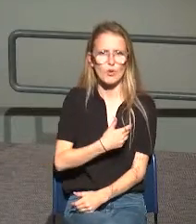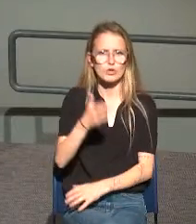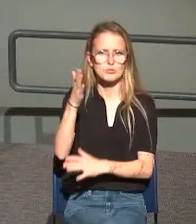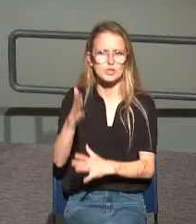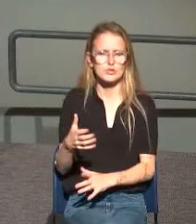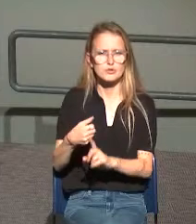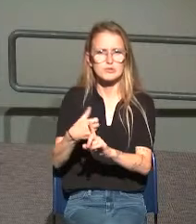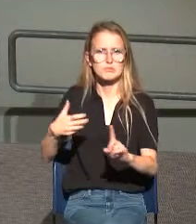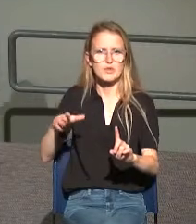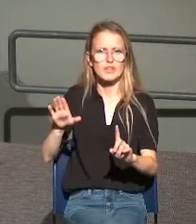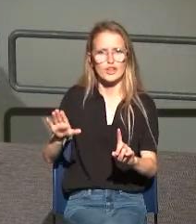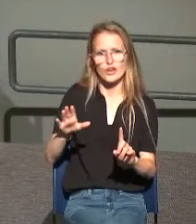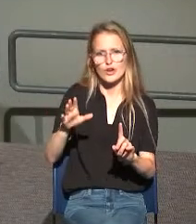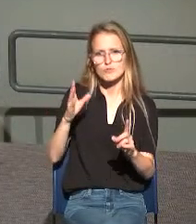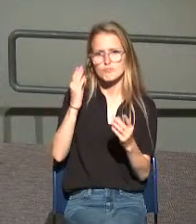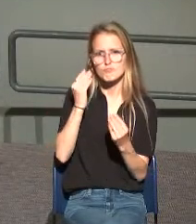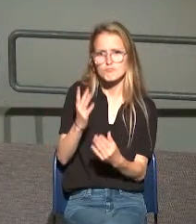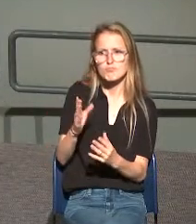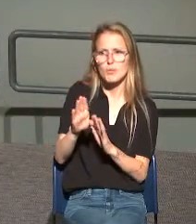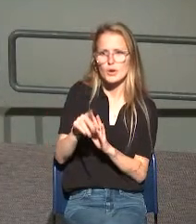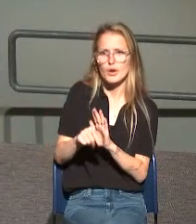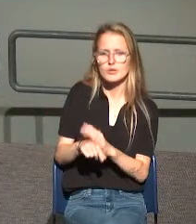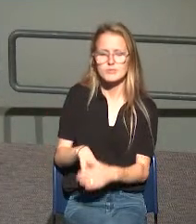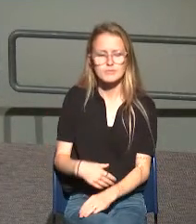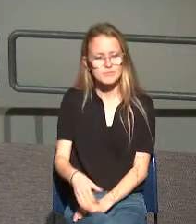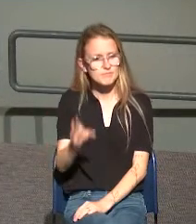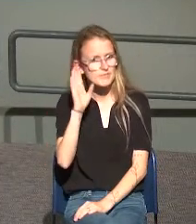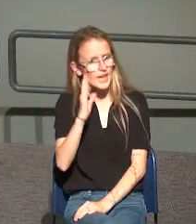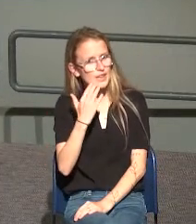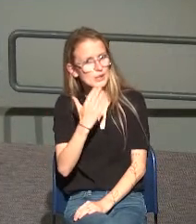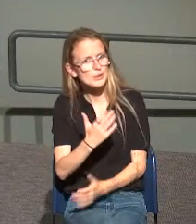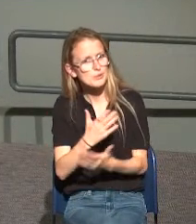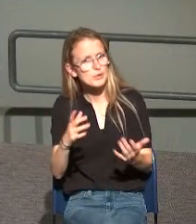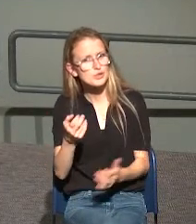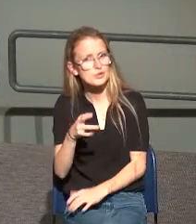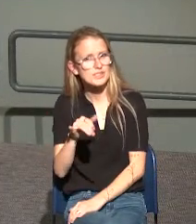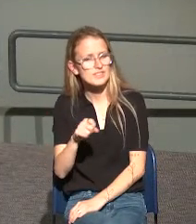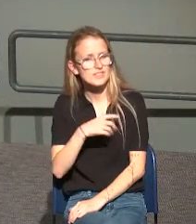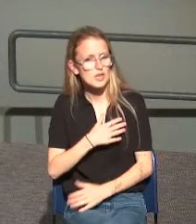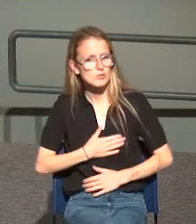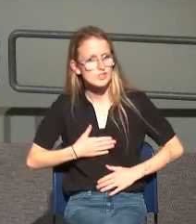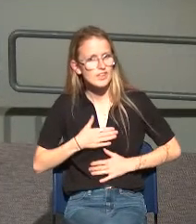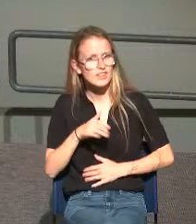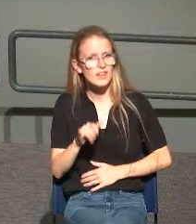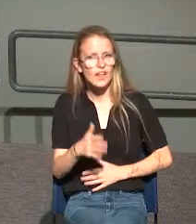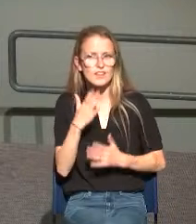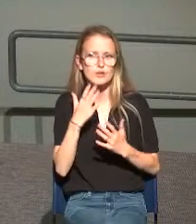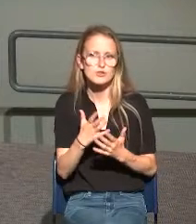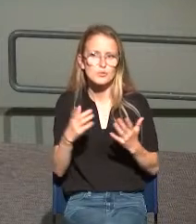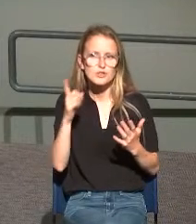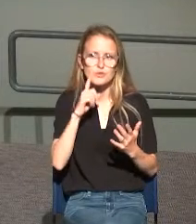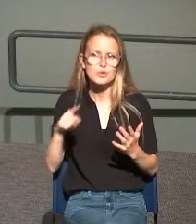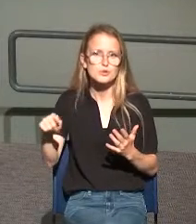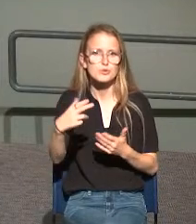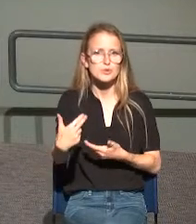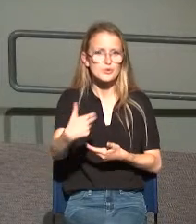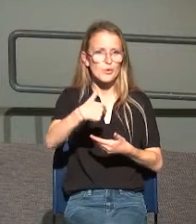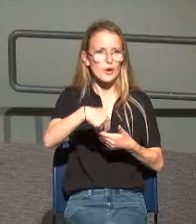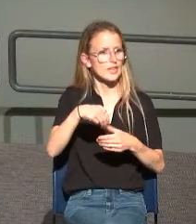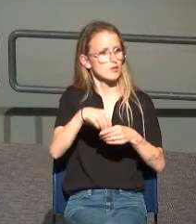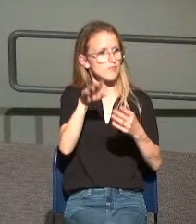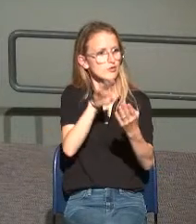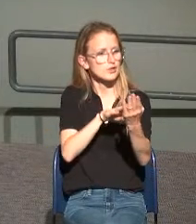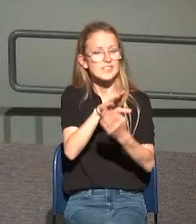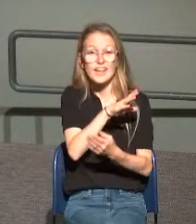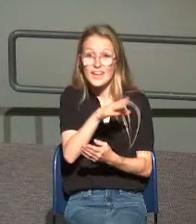Mike? All right, thank you so much, Chris. I appreciate that. Thank you all for being here. Welcome, and for those watching online, thank you so